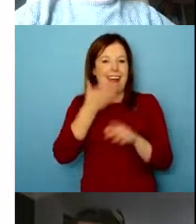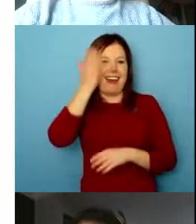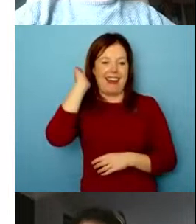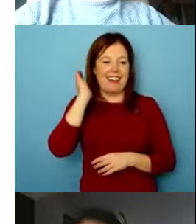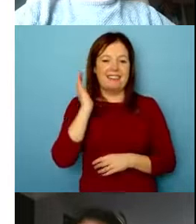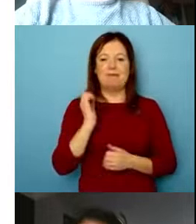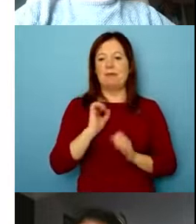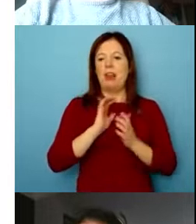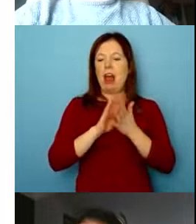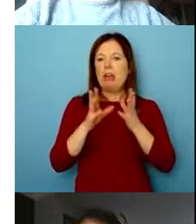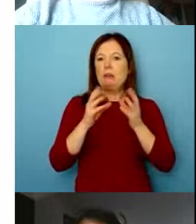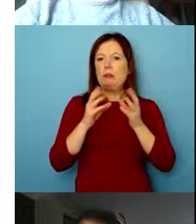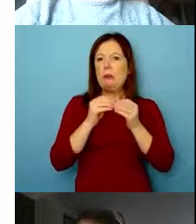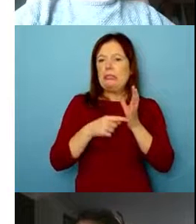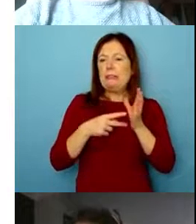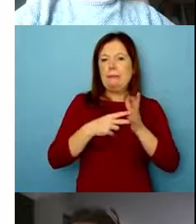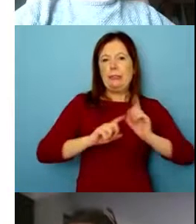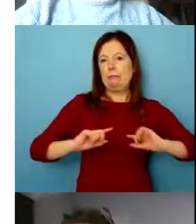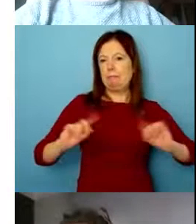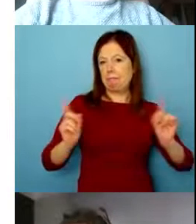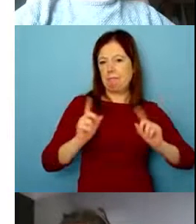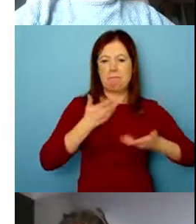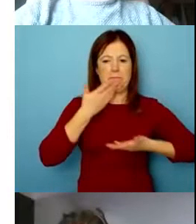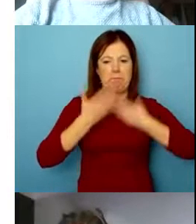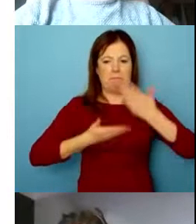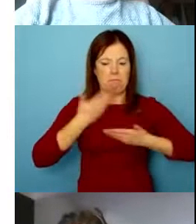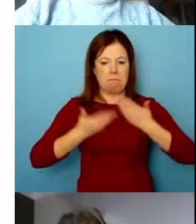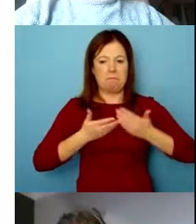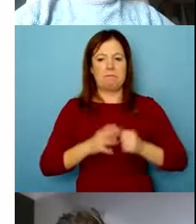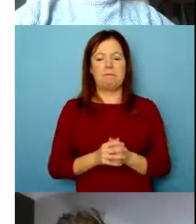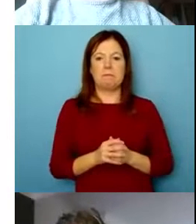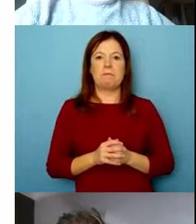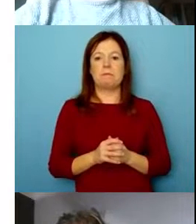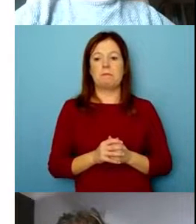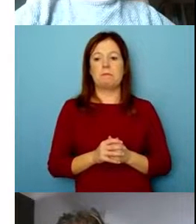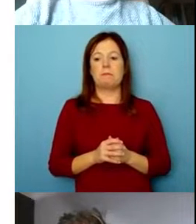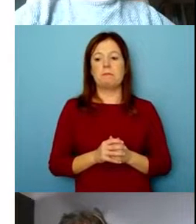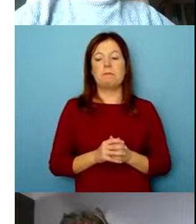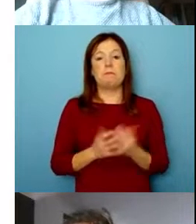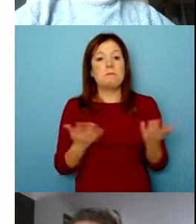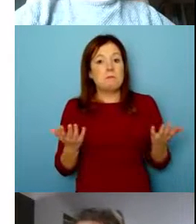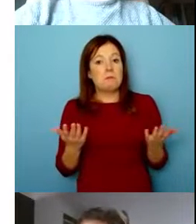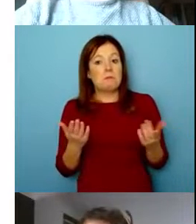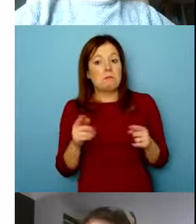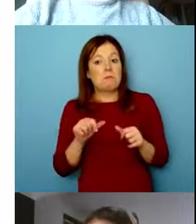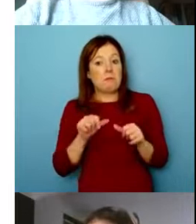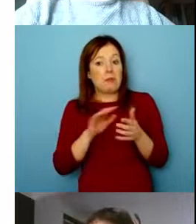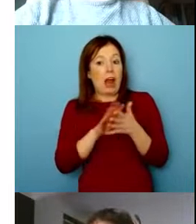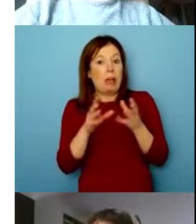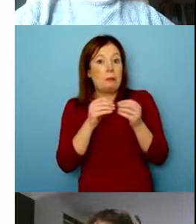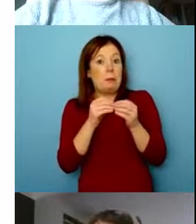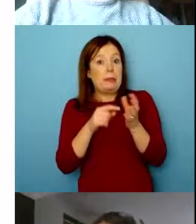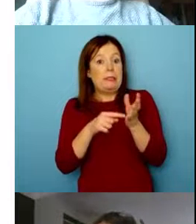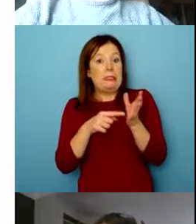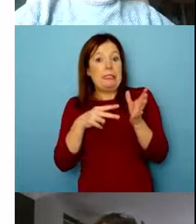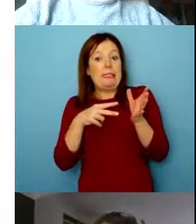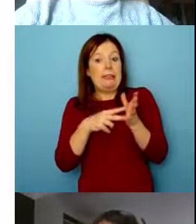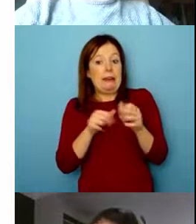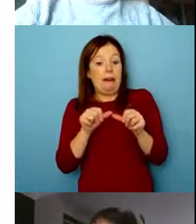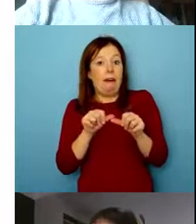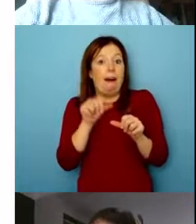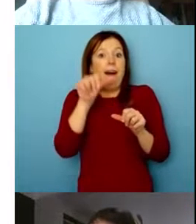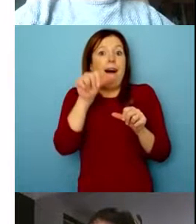about HBBTV is what I'm going to discuss, and then explain a little bit about what the next version, the upcoming version